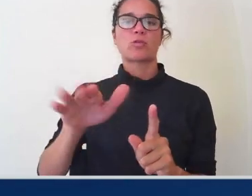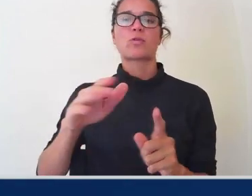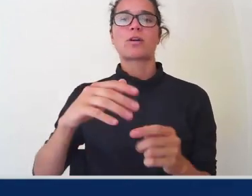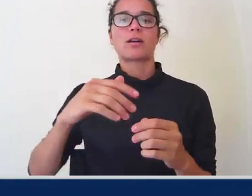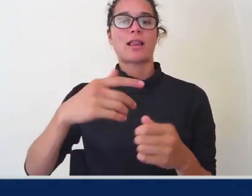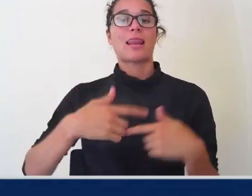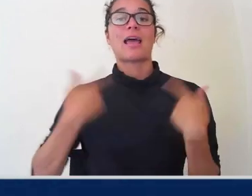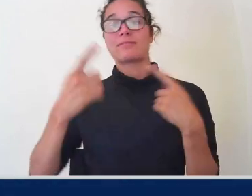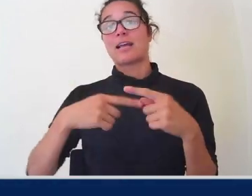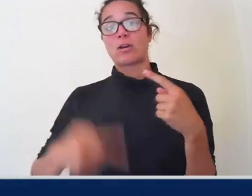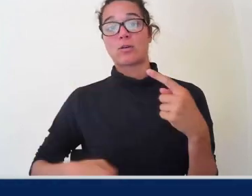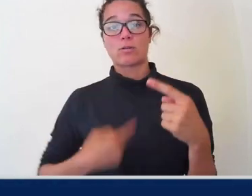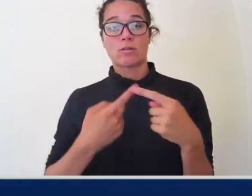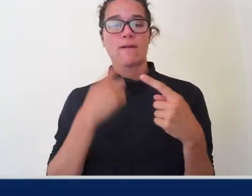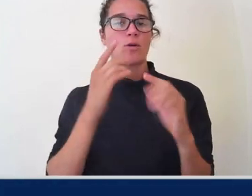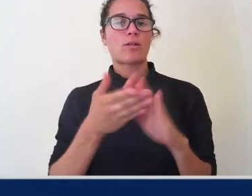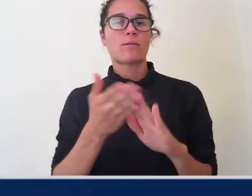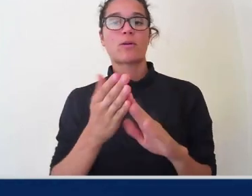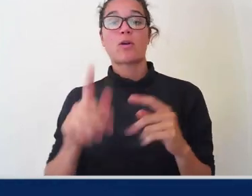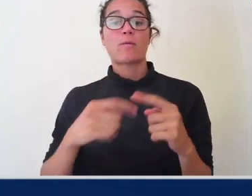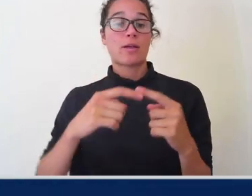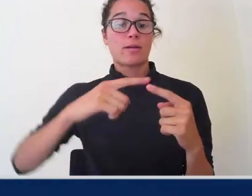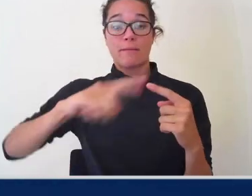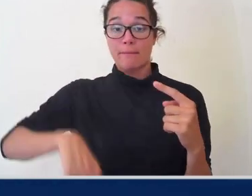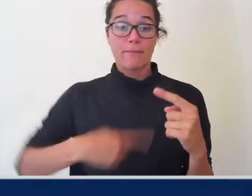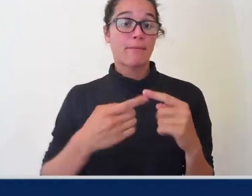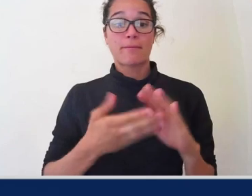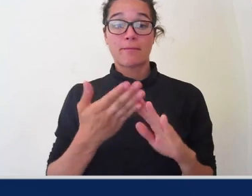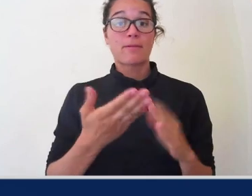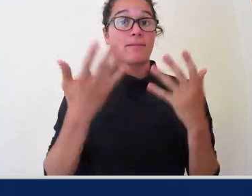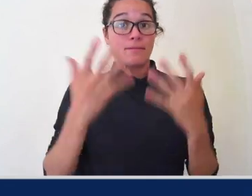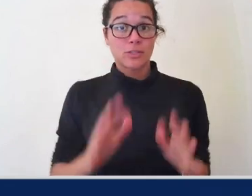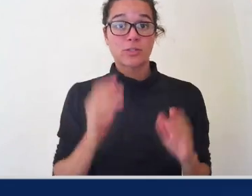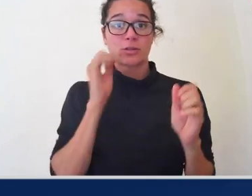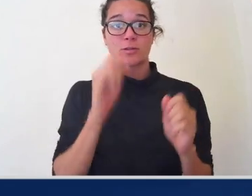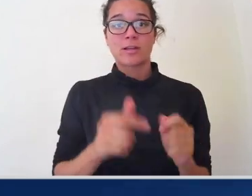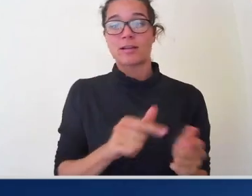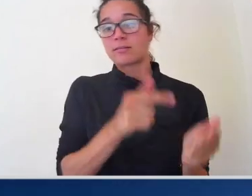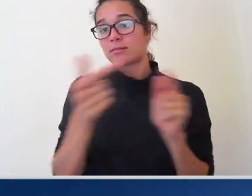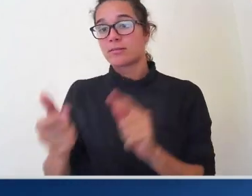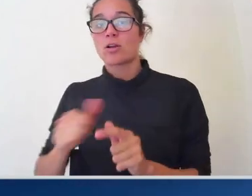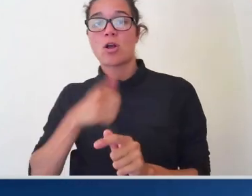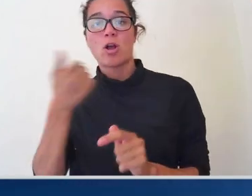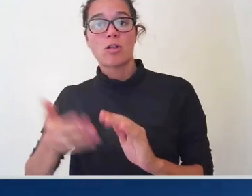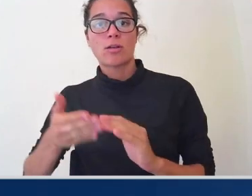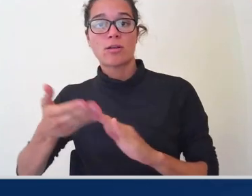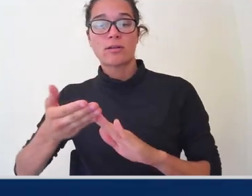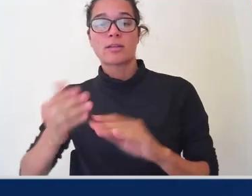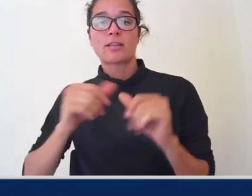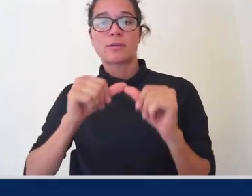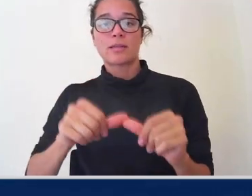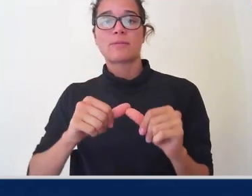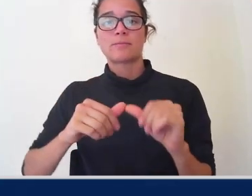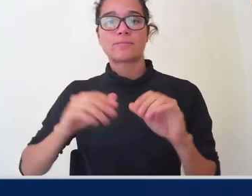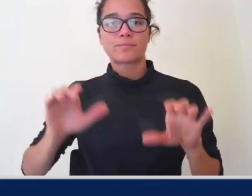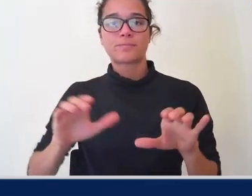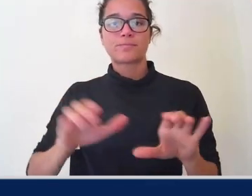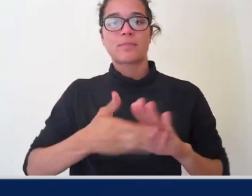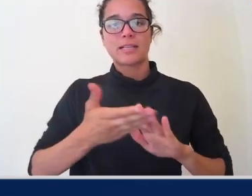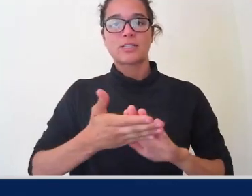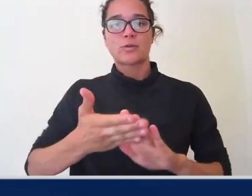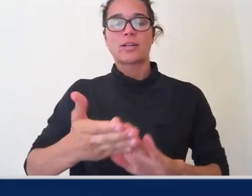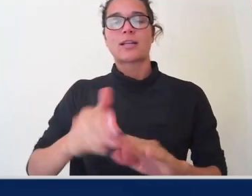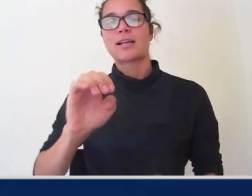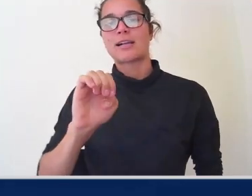are finished, you can kick off another set of operations or control operations that can keep executing. Nice. You mentioned earlier, too,